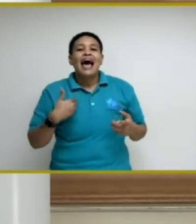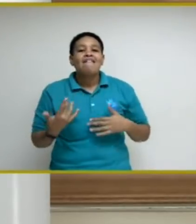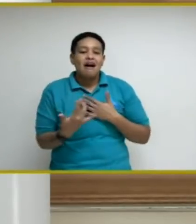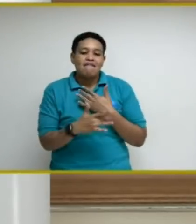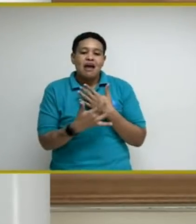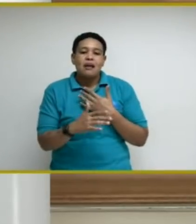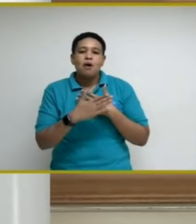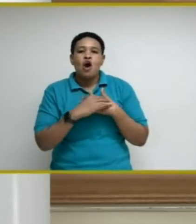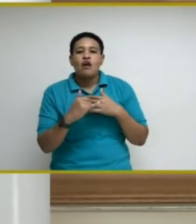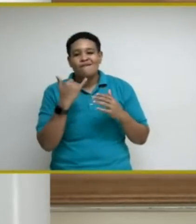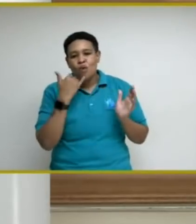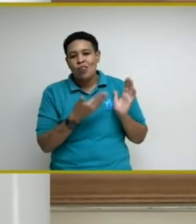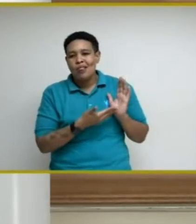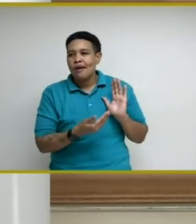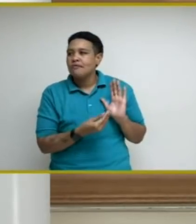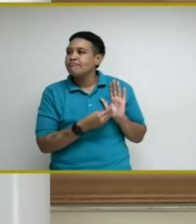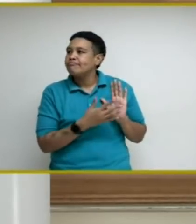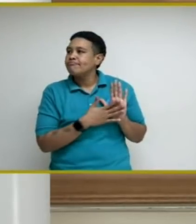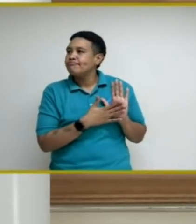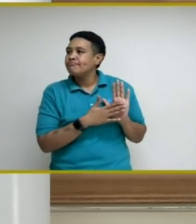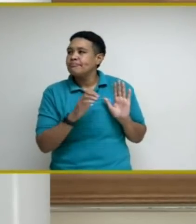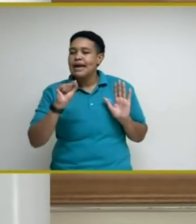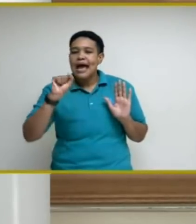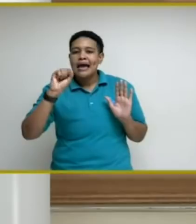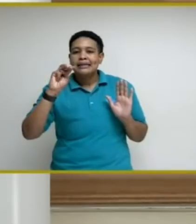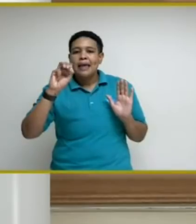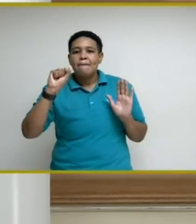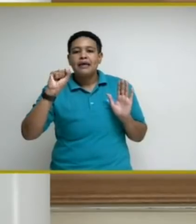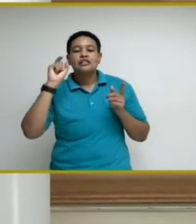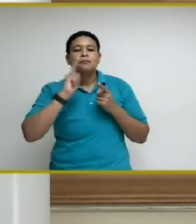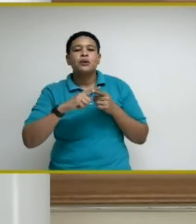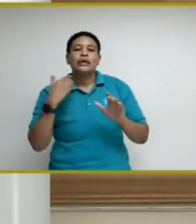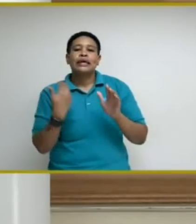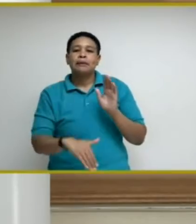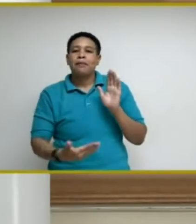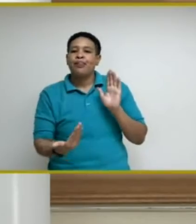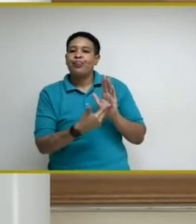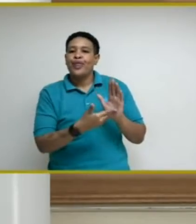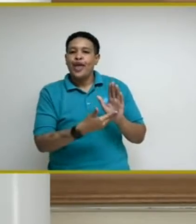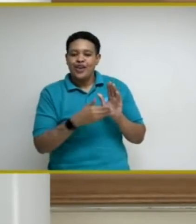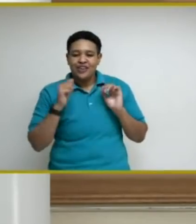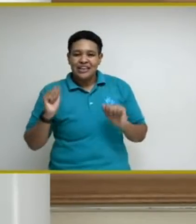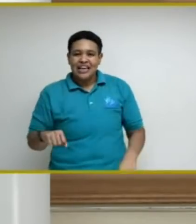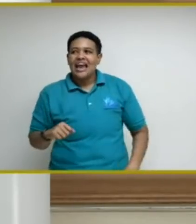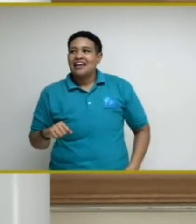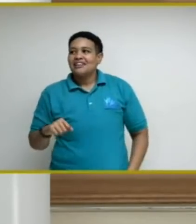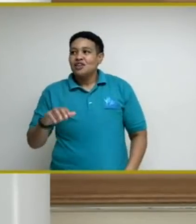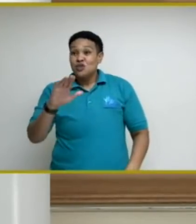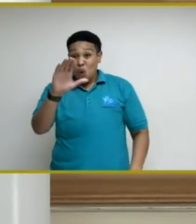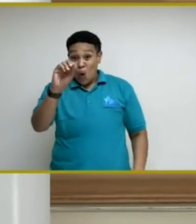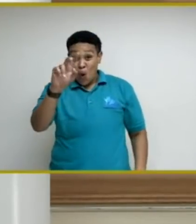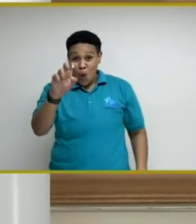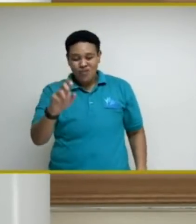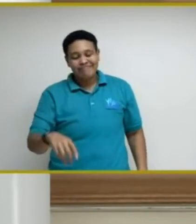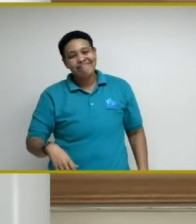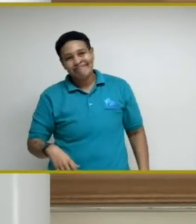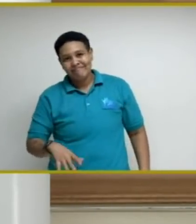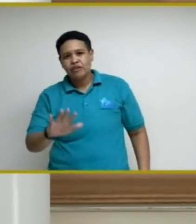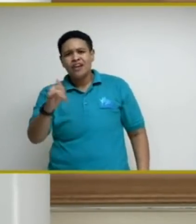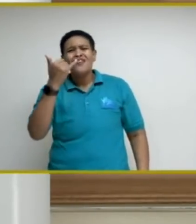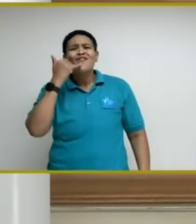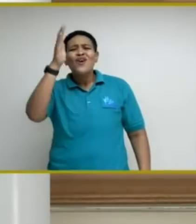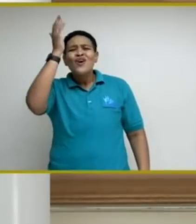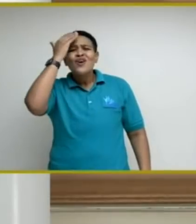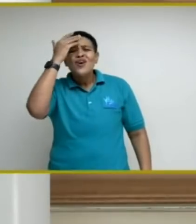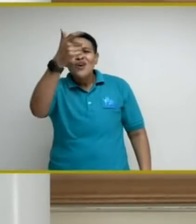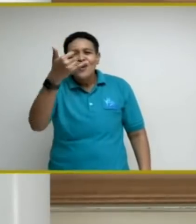available digitally via SMS and email. So it's a code that can be read by a machine where the data can